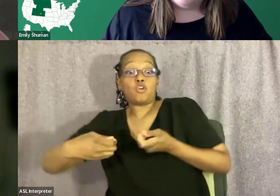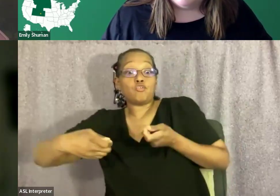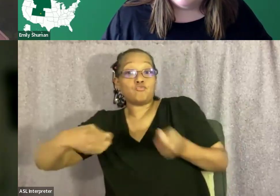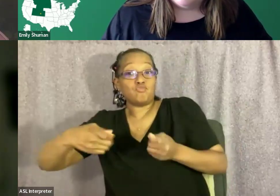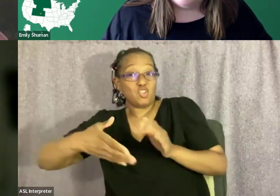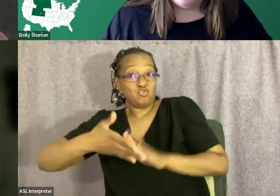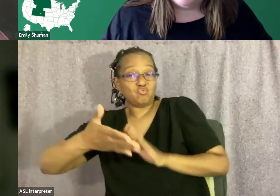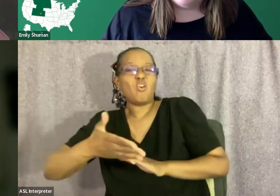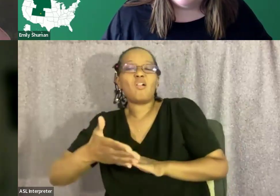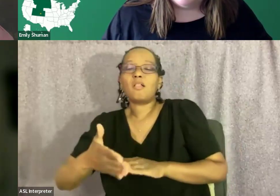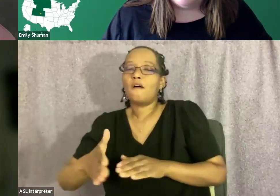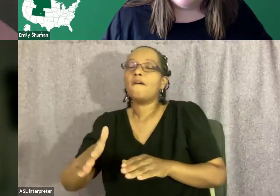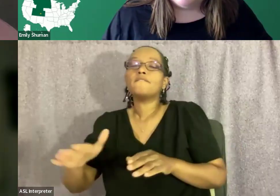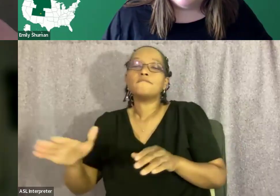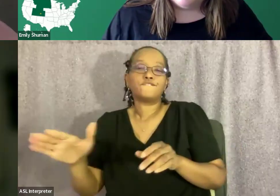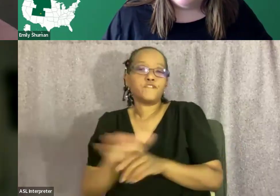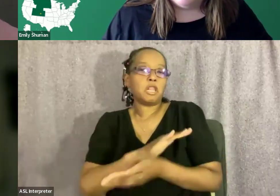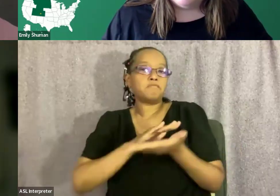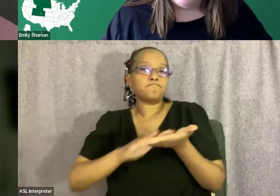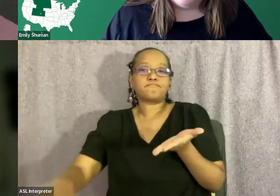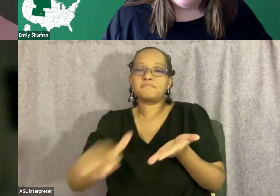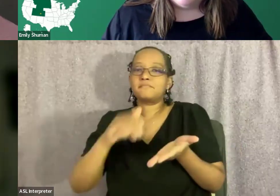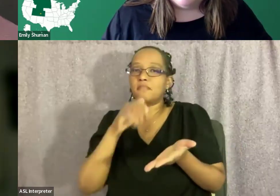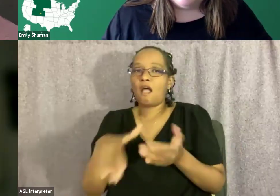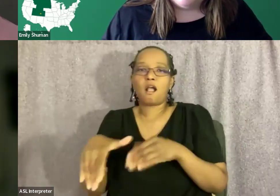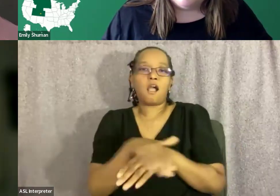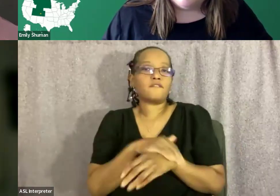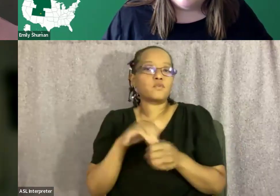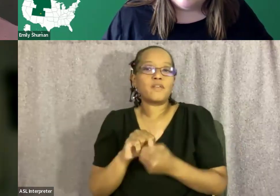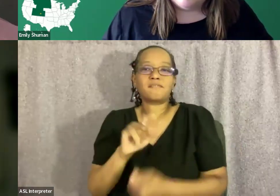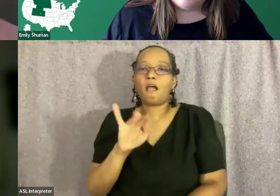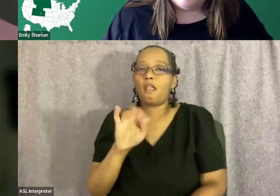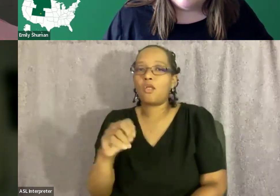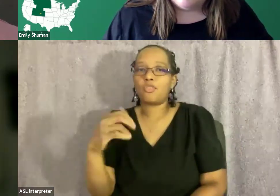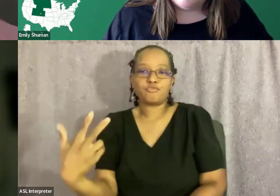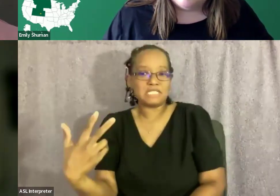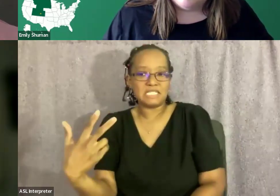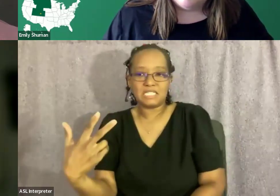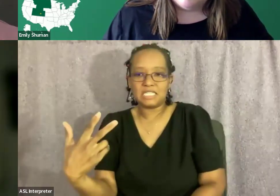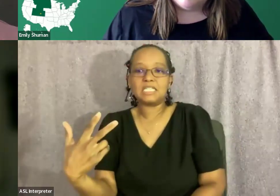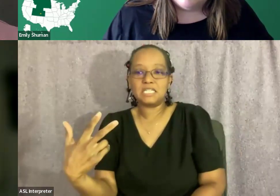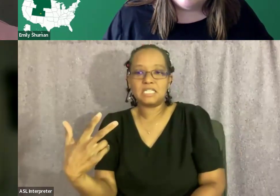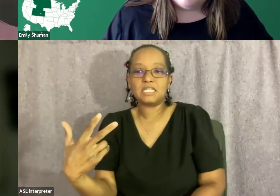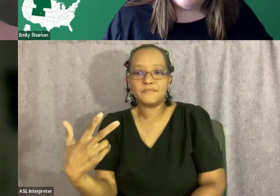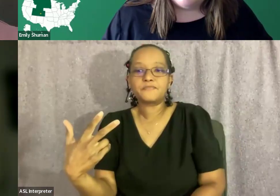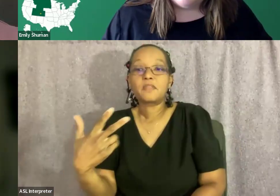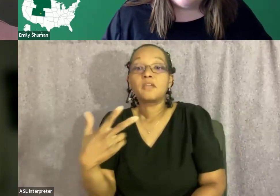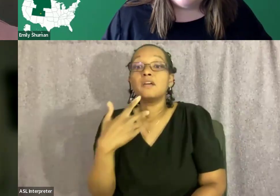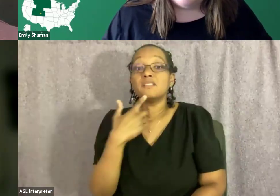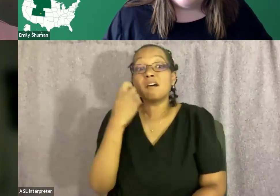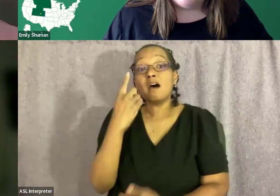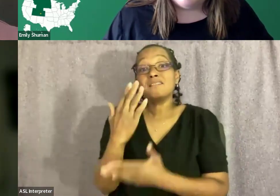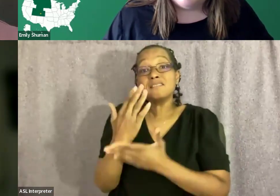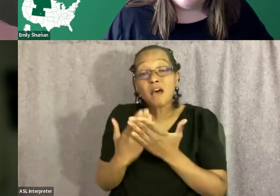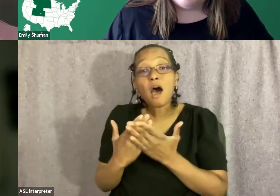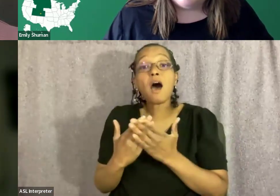completely exempt from Title III. It's not going to be covered by all of these things that we're talking about now. Some of those types of